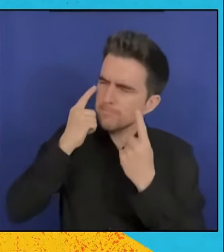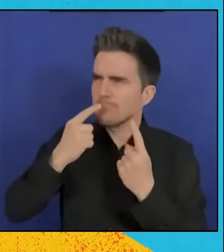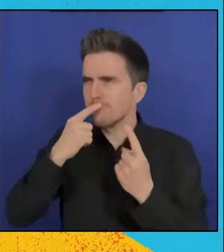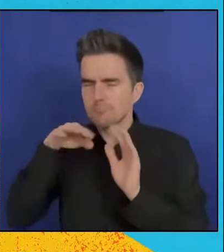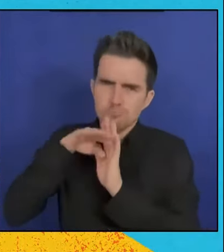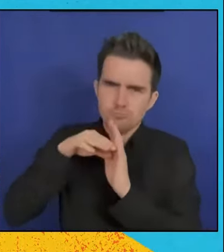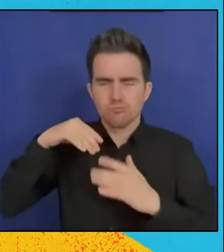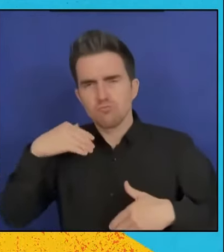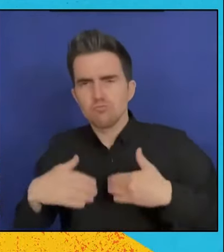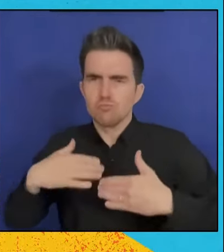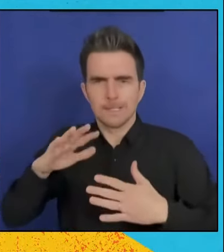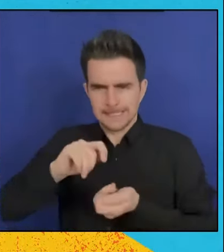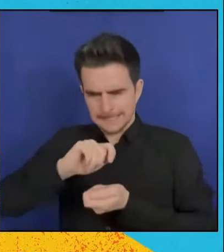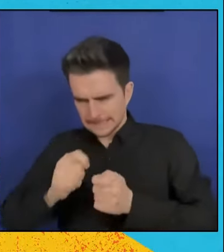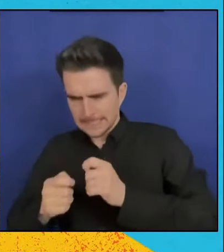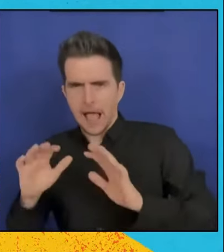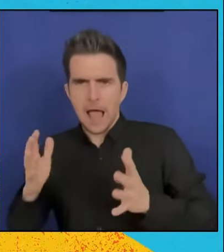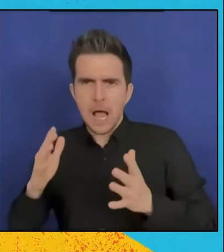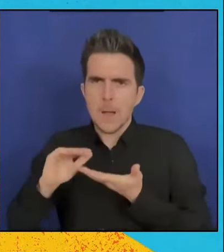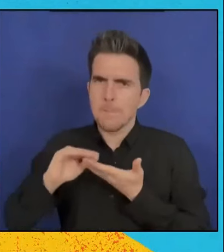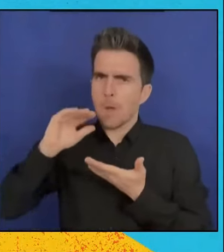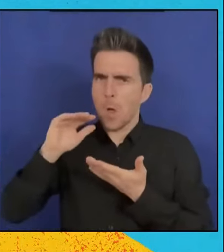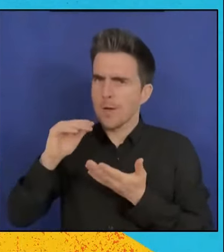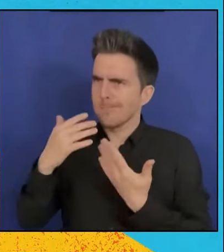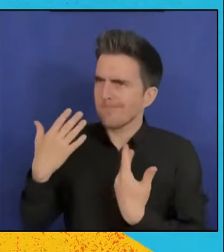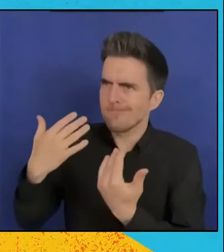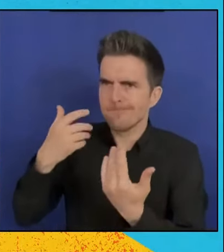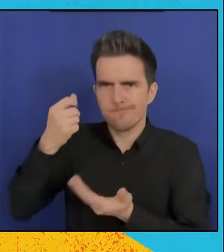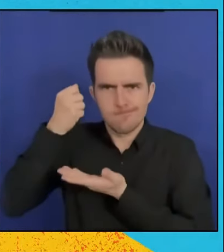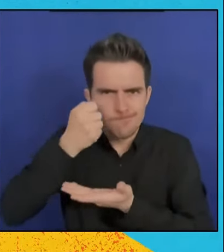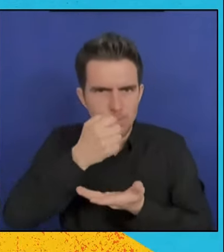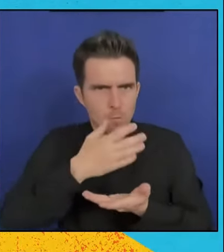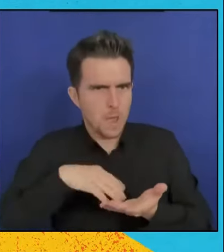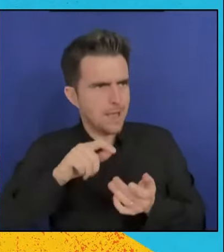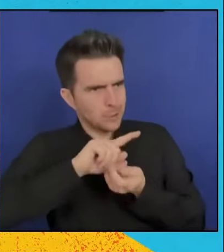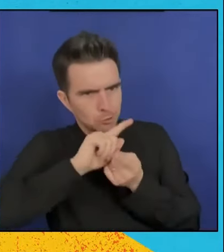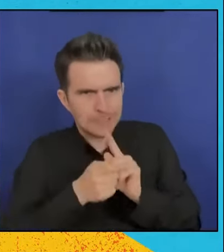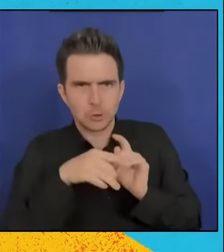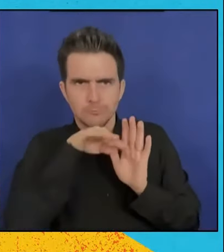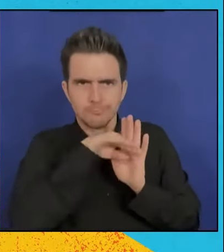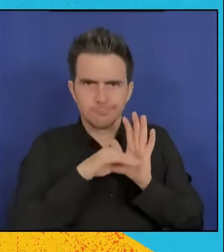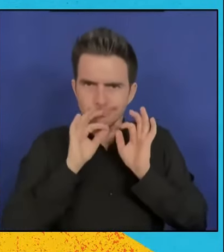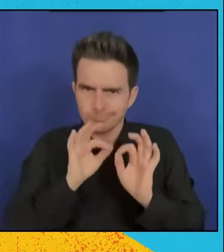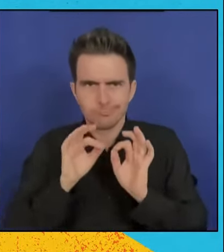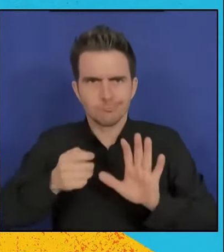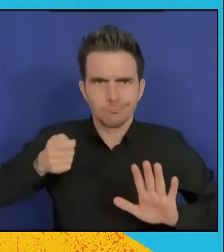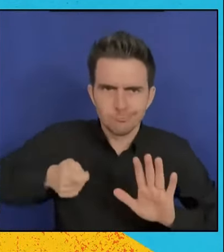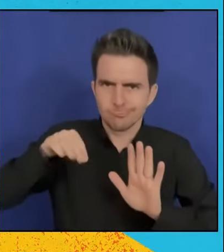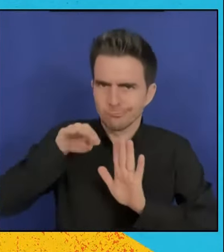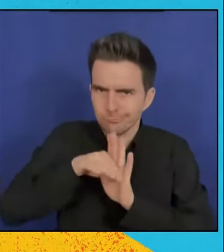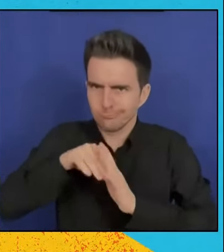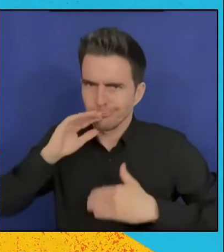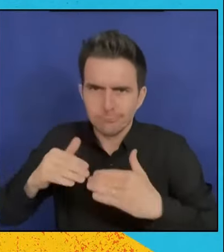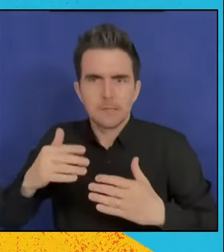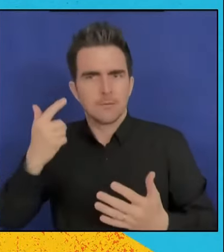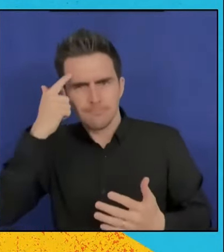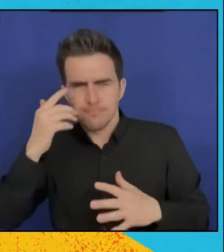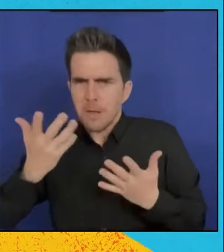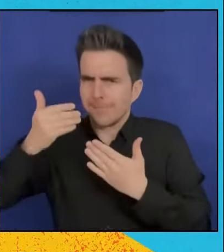people and UNDP, their community, their government, into, let's say, a somewhat more equitable relationship. And we